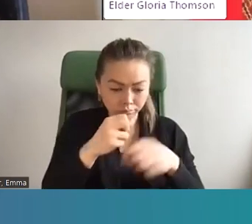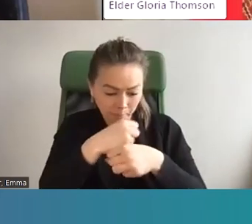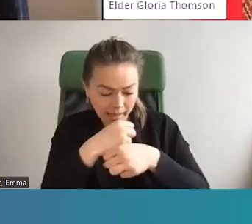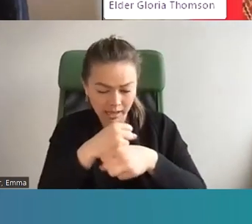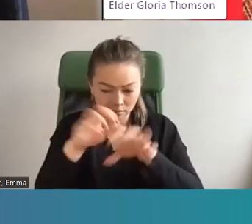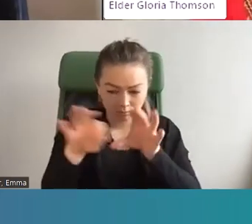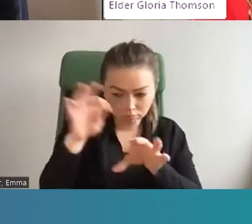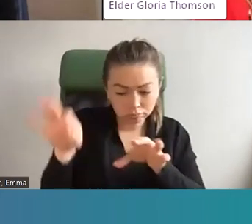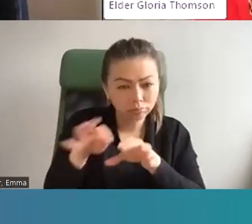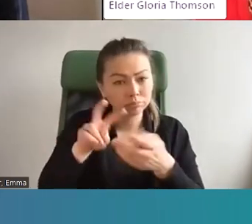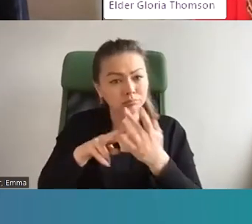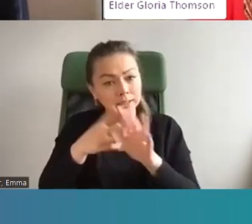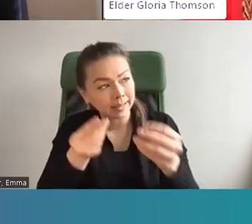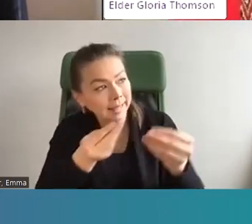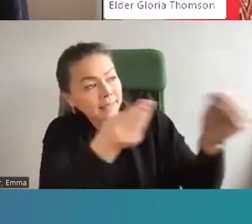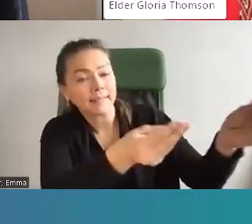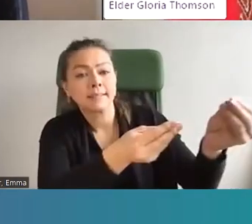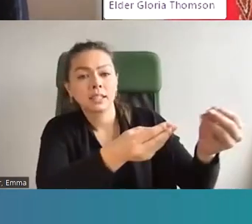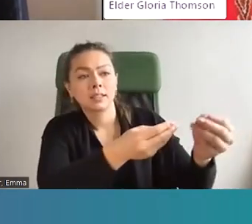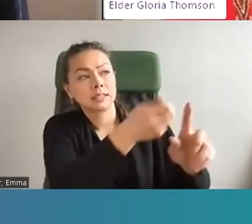And I know